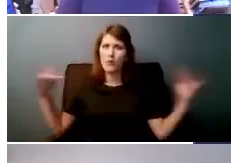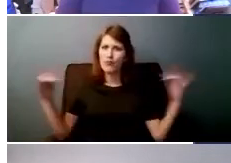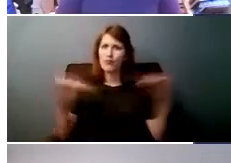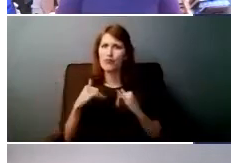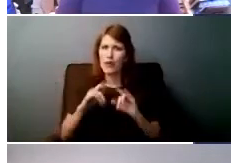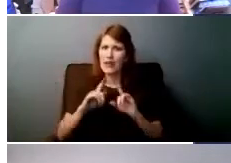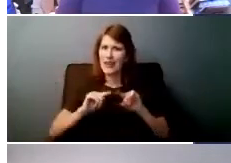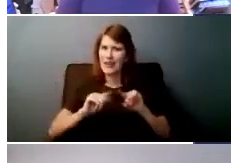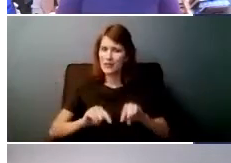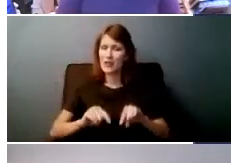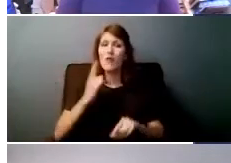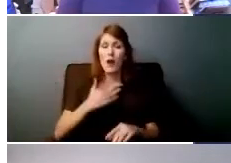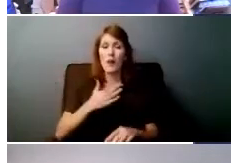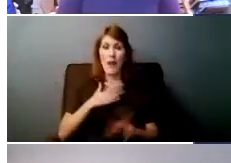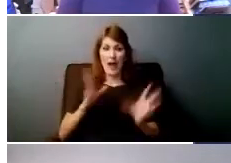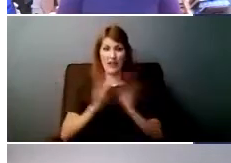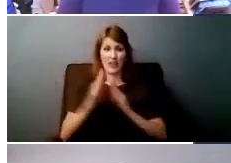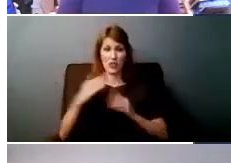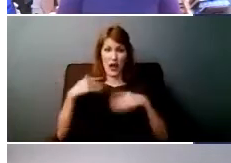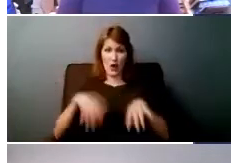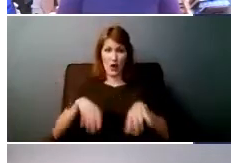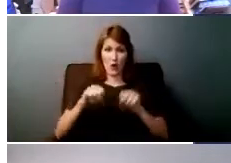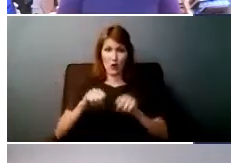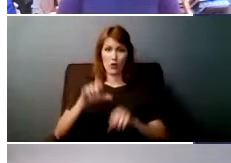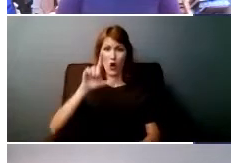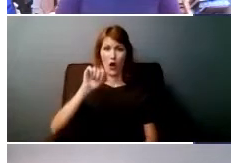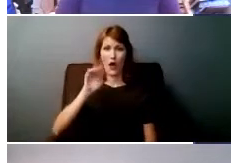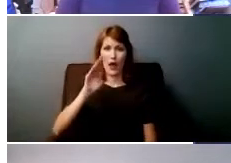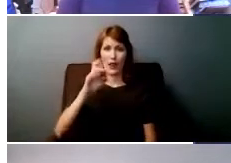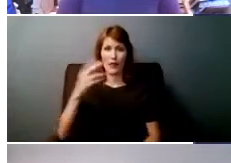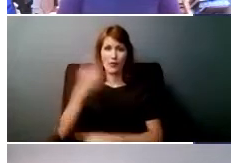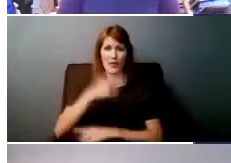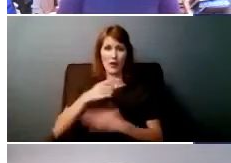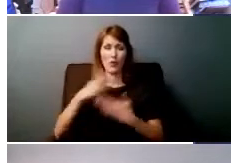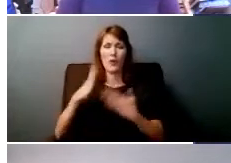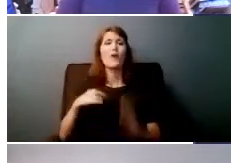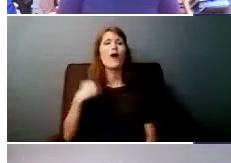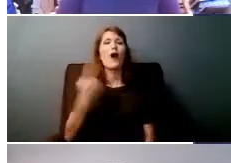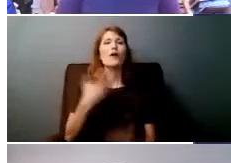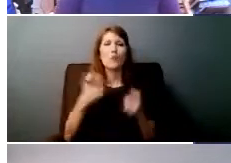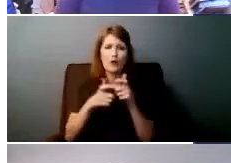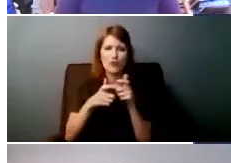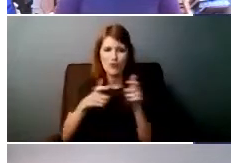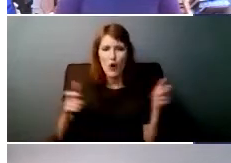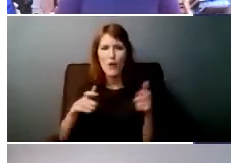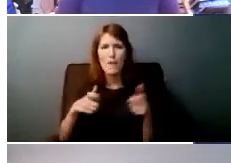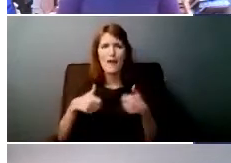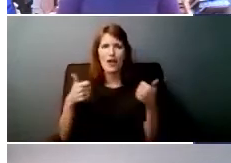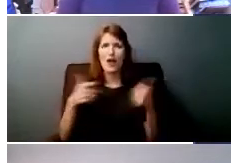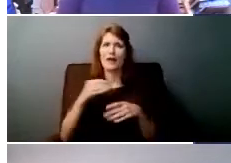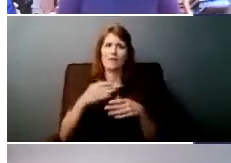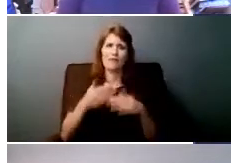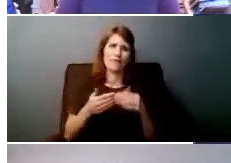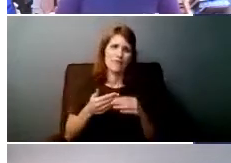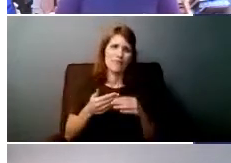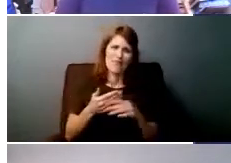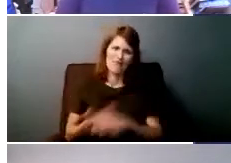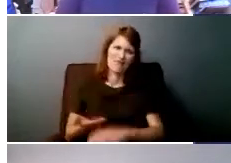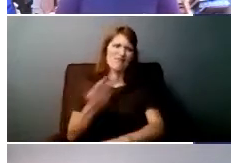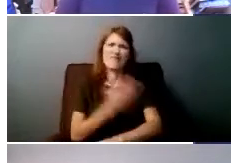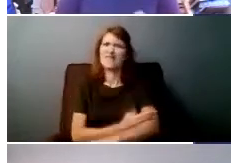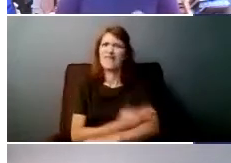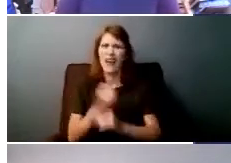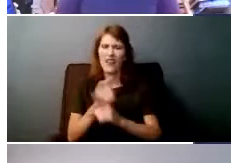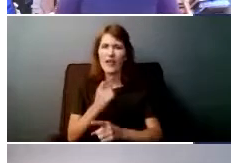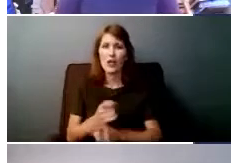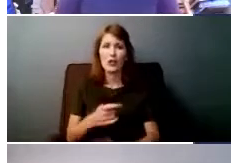that I host on Labor Day weekend, we are always looking to grow bigger and be better every year. And so being able to tell people that we had